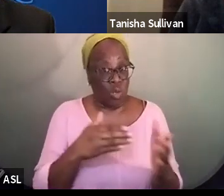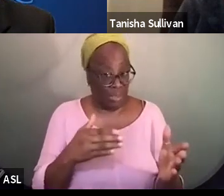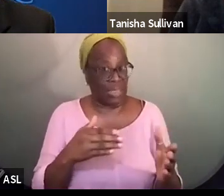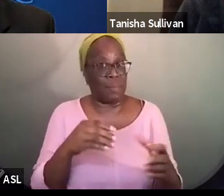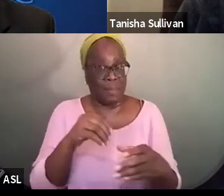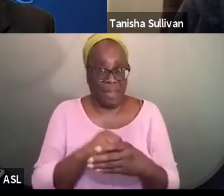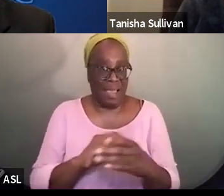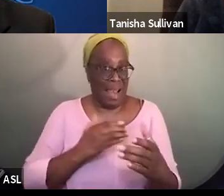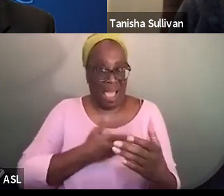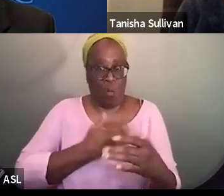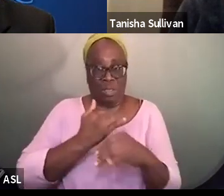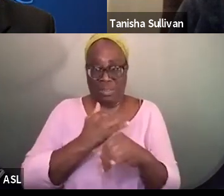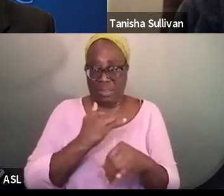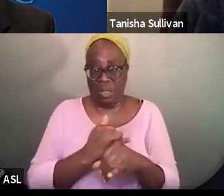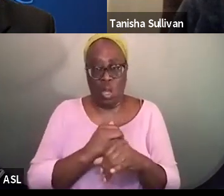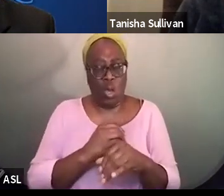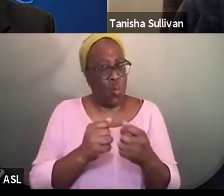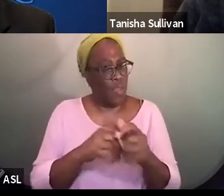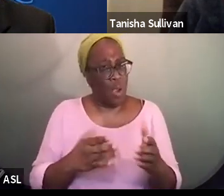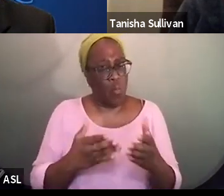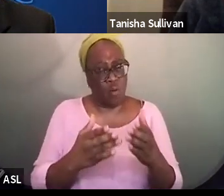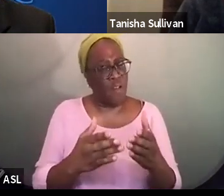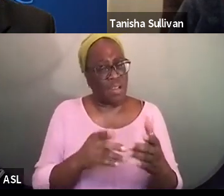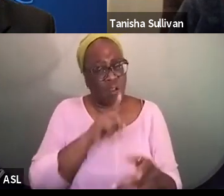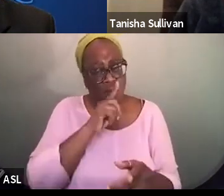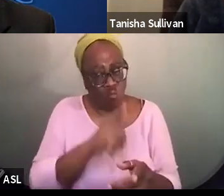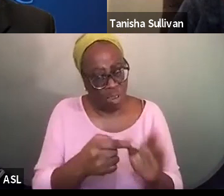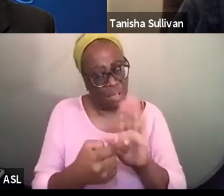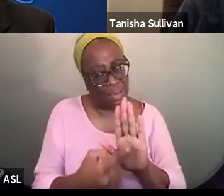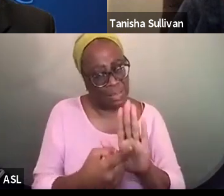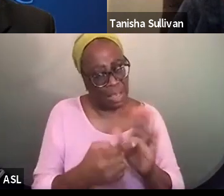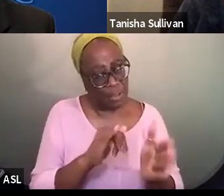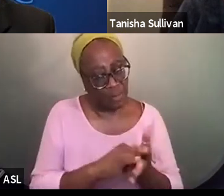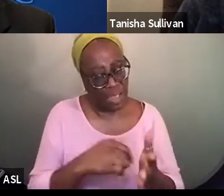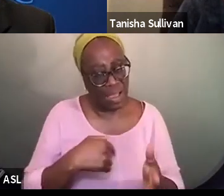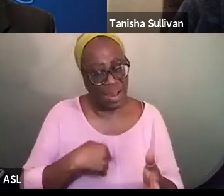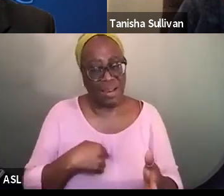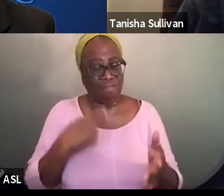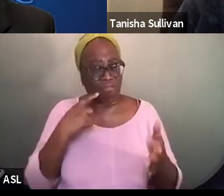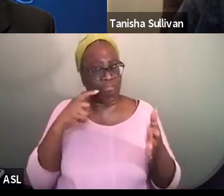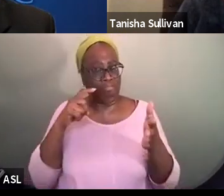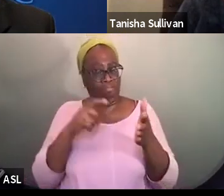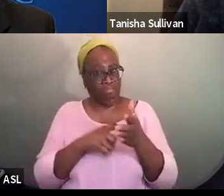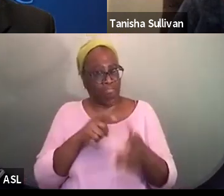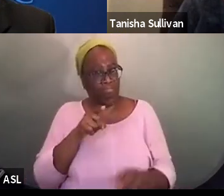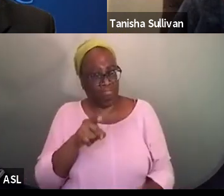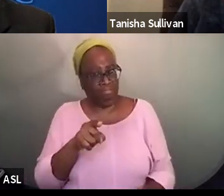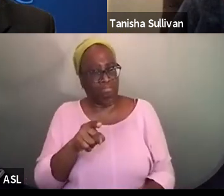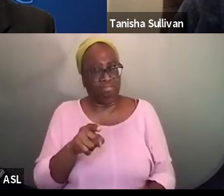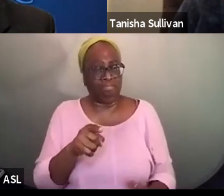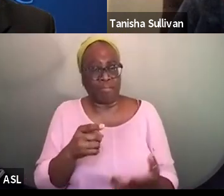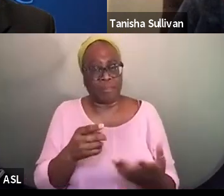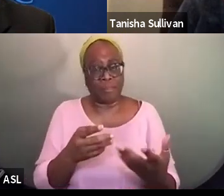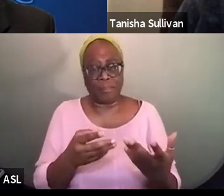institutions, without providing concrete examples. I've witnessed an impromptu backslapping session over